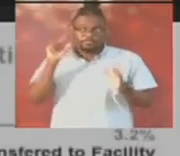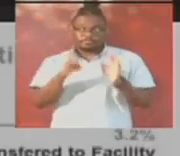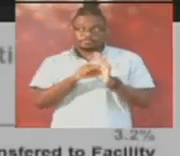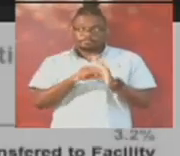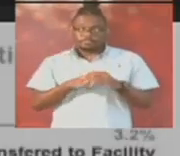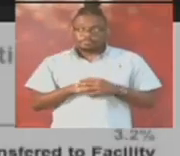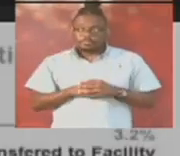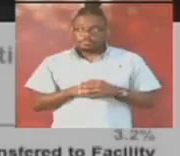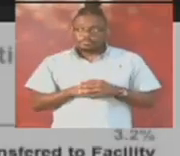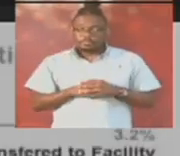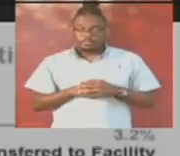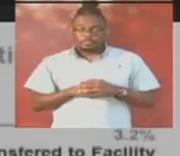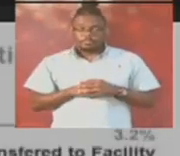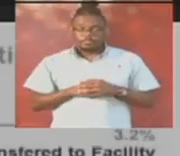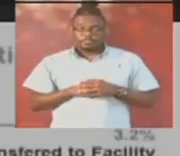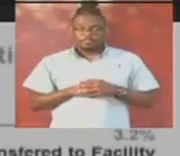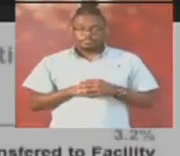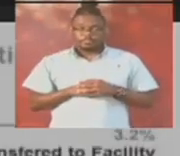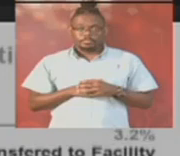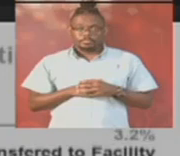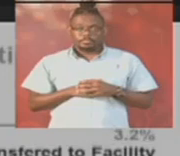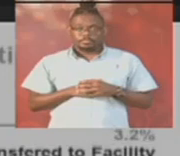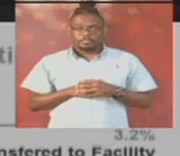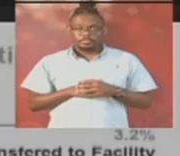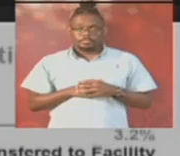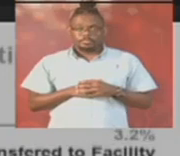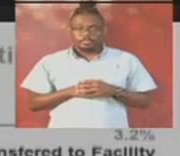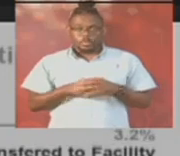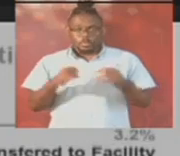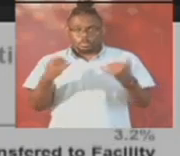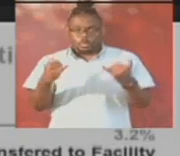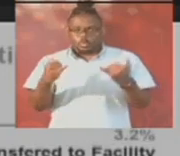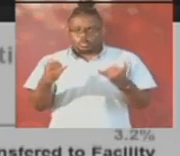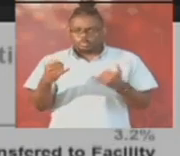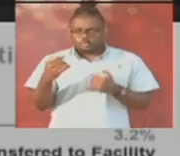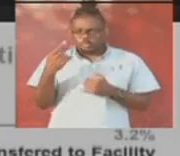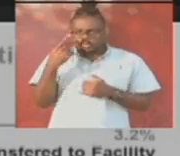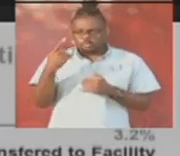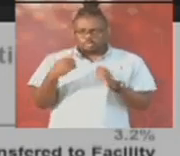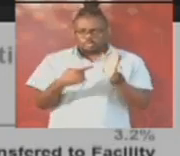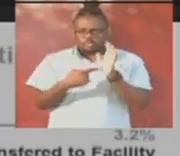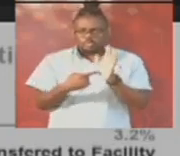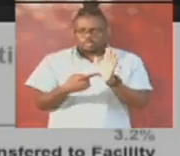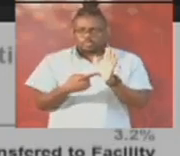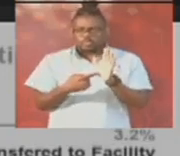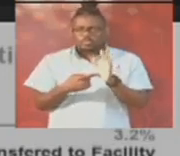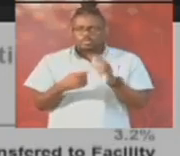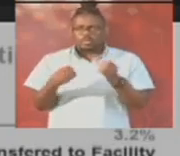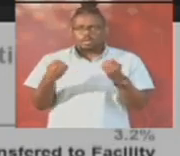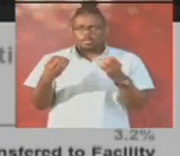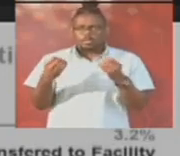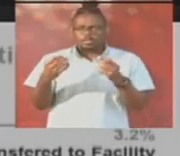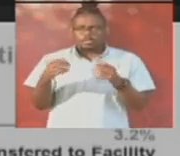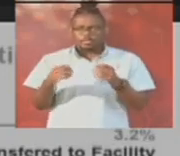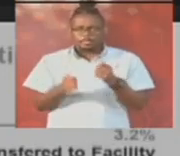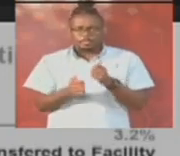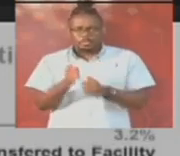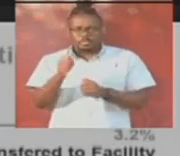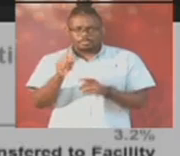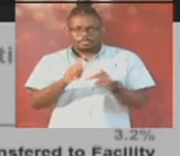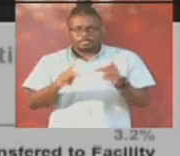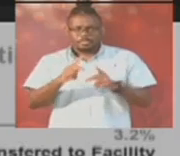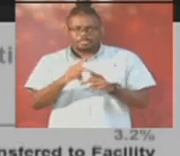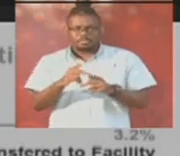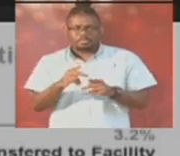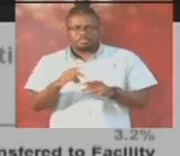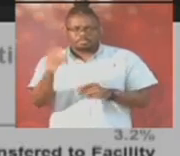gives clinical case disposition, meaning where are you at now in terms of hospitals. So the percentage transferred